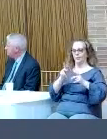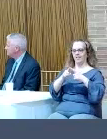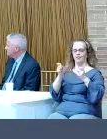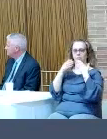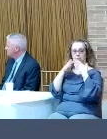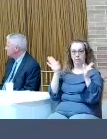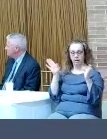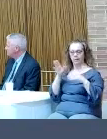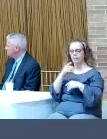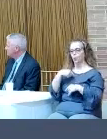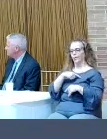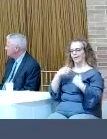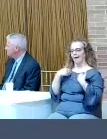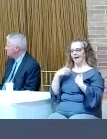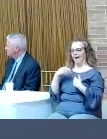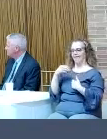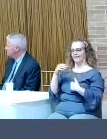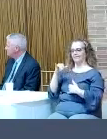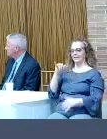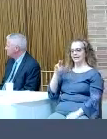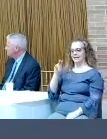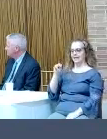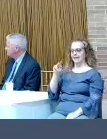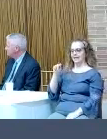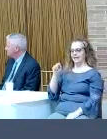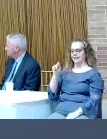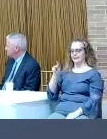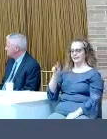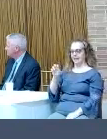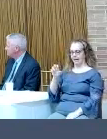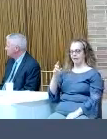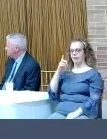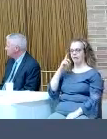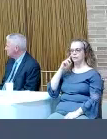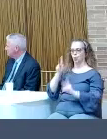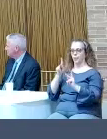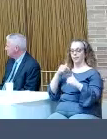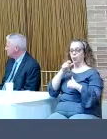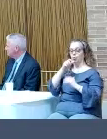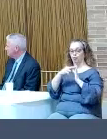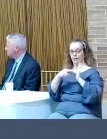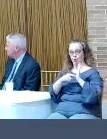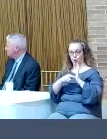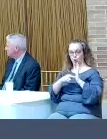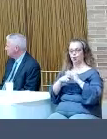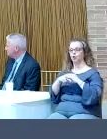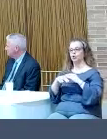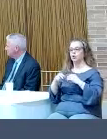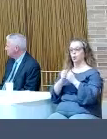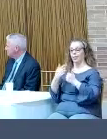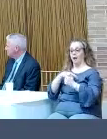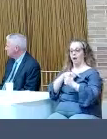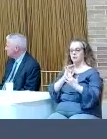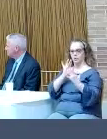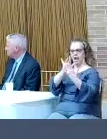we have an intake service service where people who can register complaints of discrimination with us we do Outreach